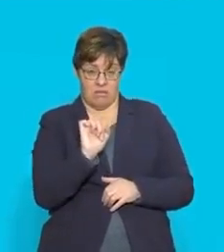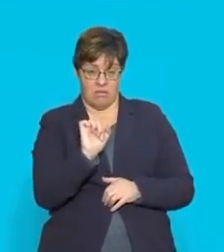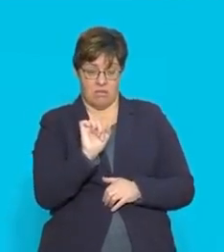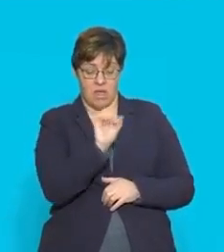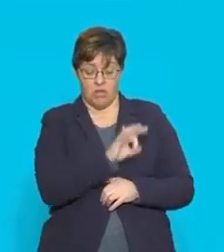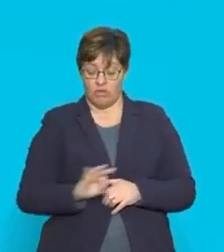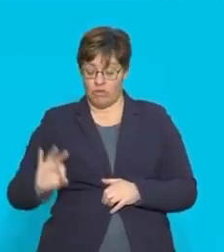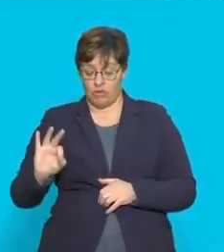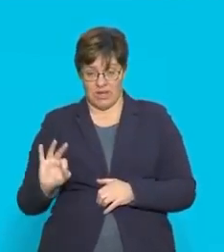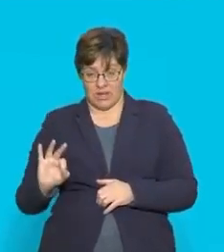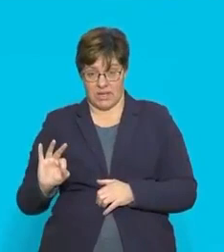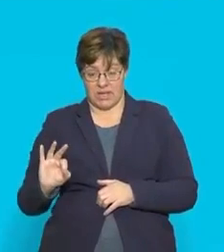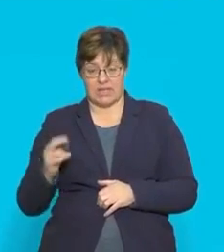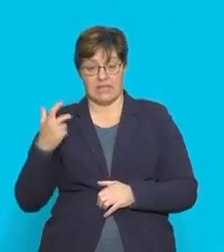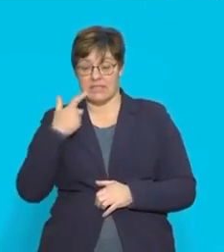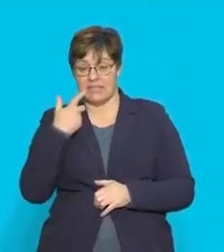3 cars are silver,